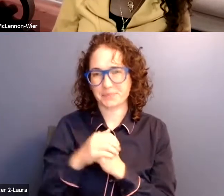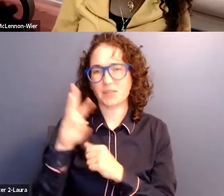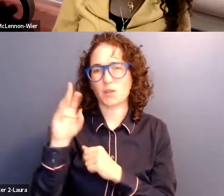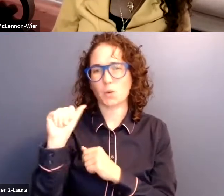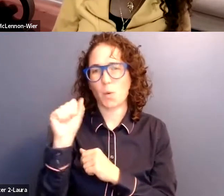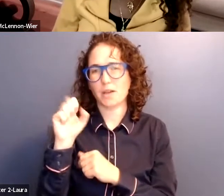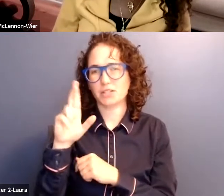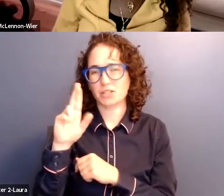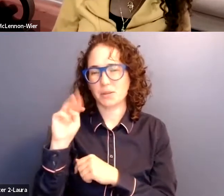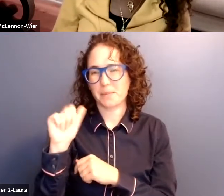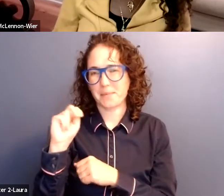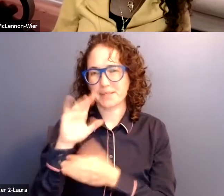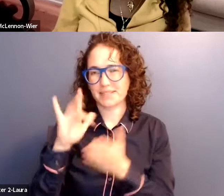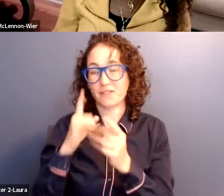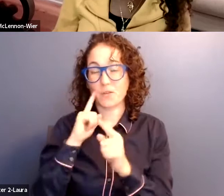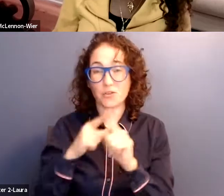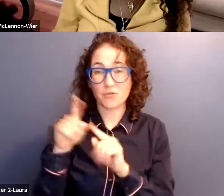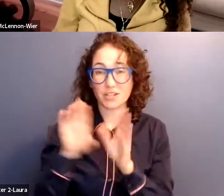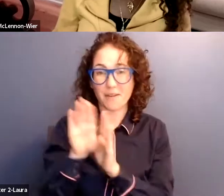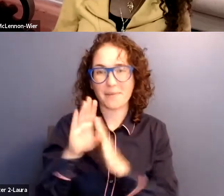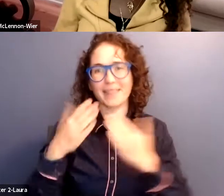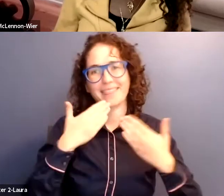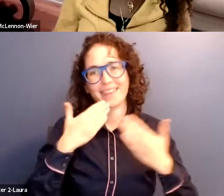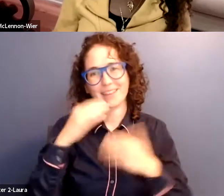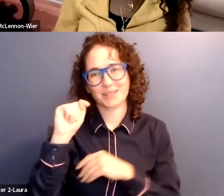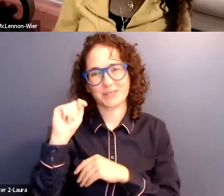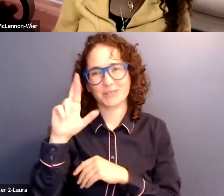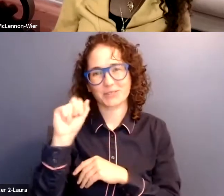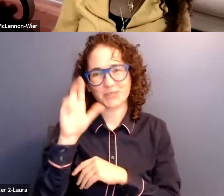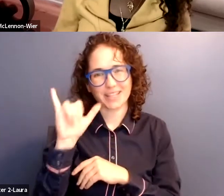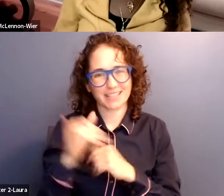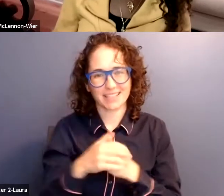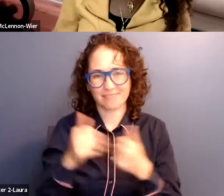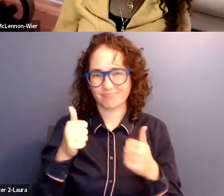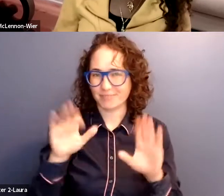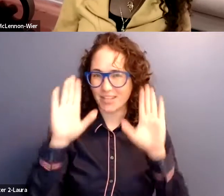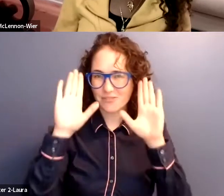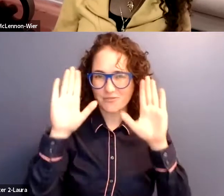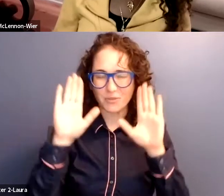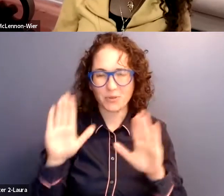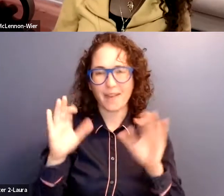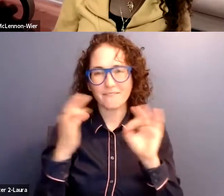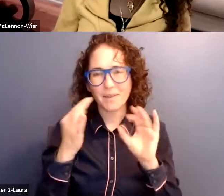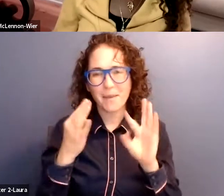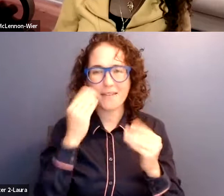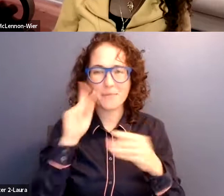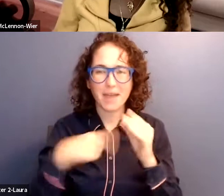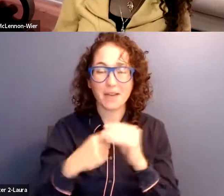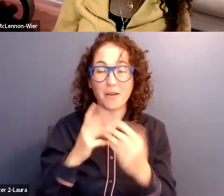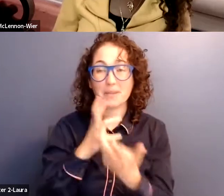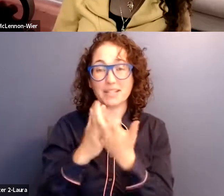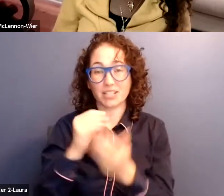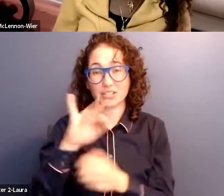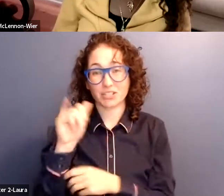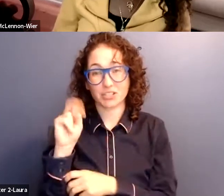Career Development. I just want to say thank you to Tracy. Great feedback and information about accommodations. And Jan, I